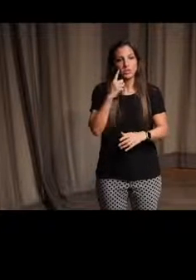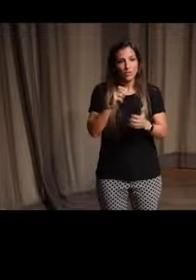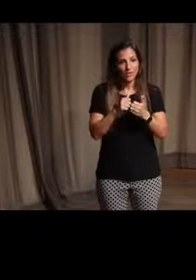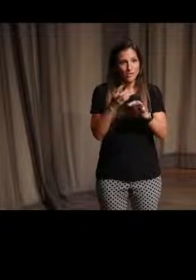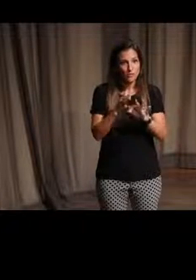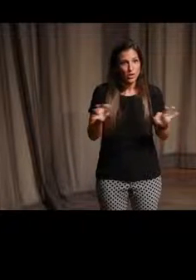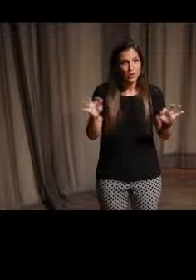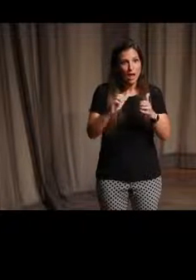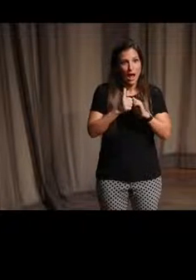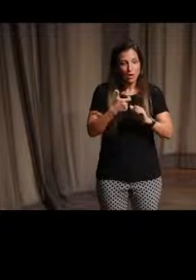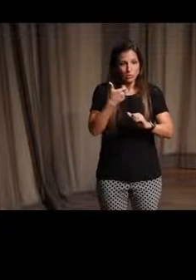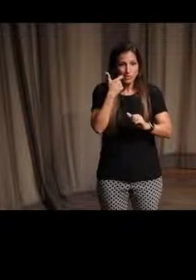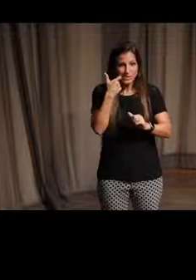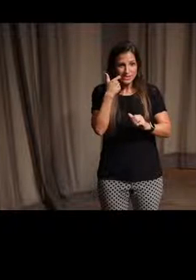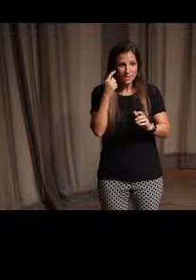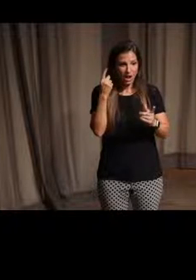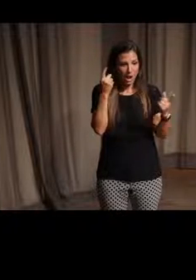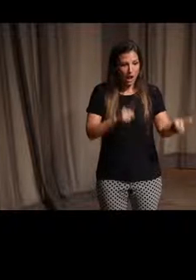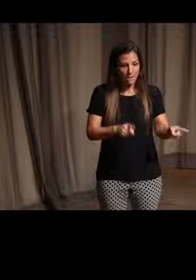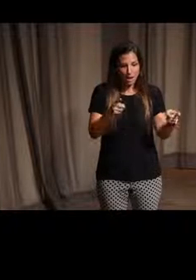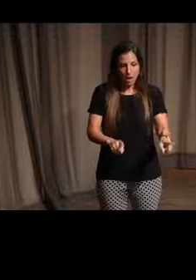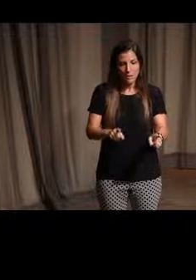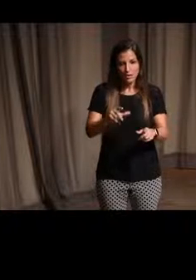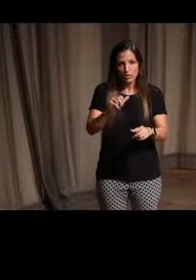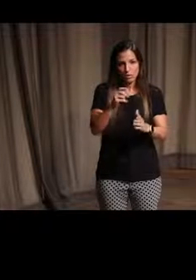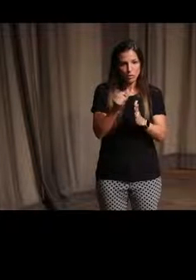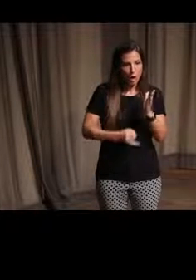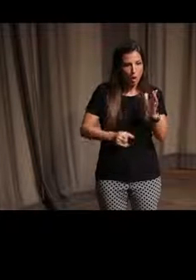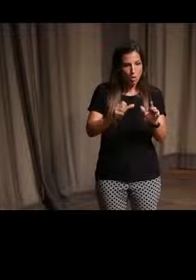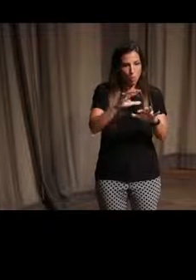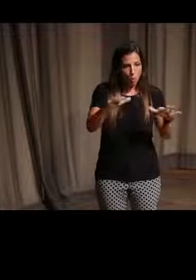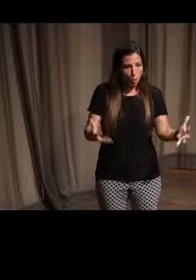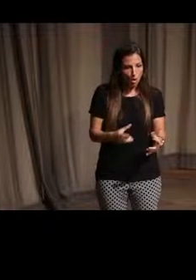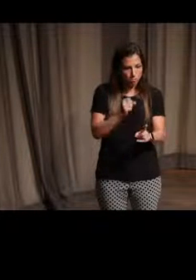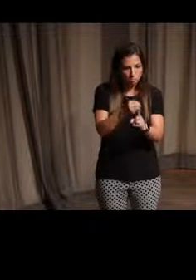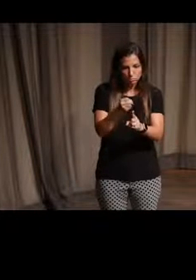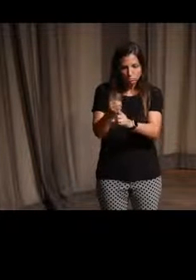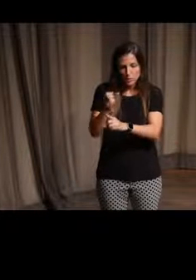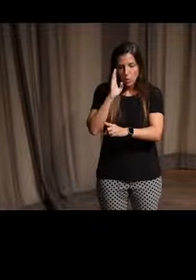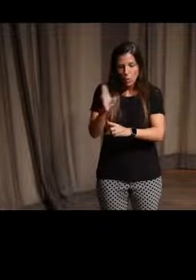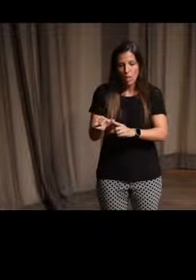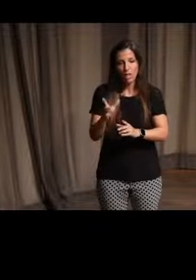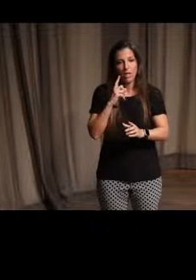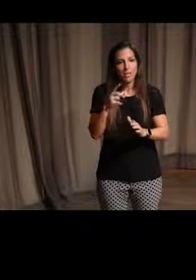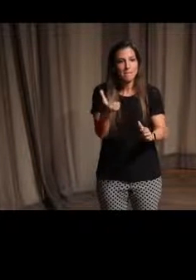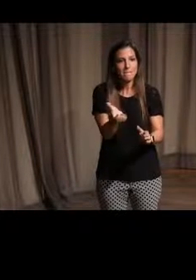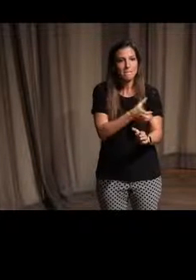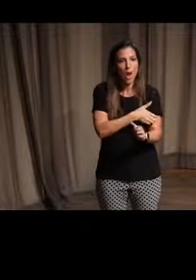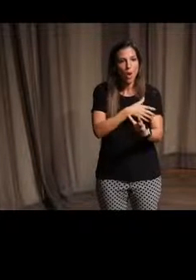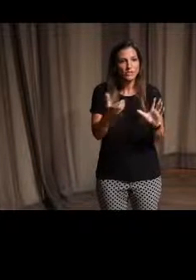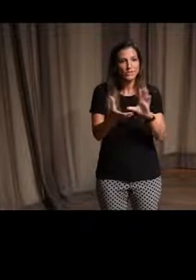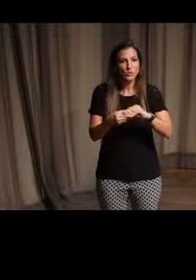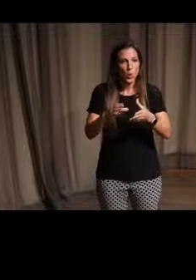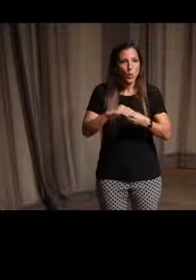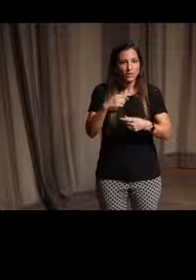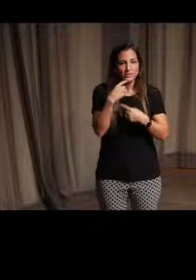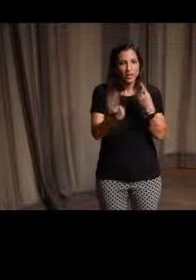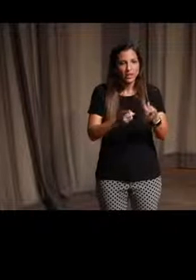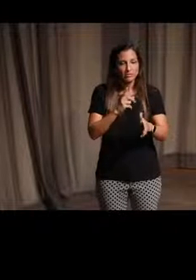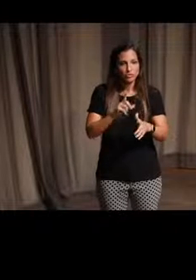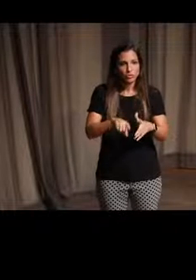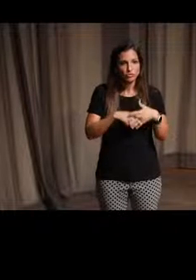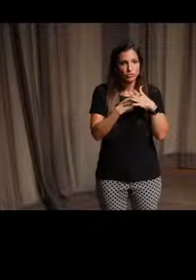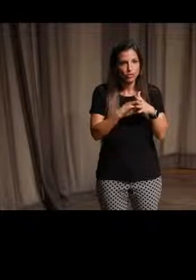in which recent events will impact the art world and artist practices, and the power of storytelling to foster empathy